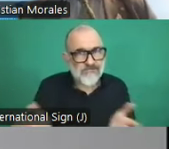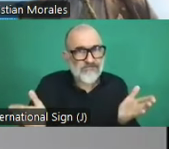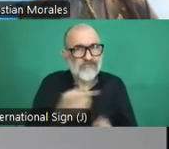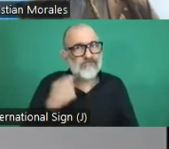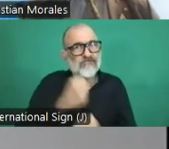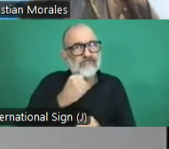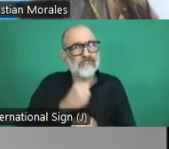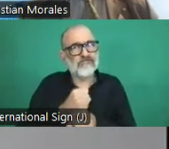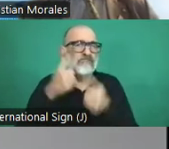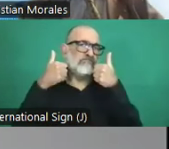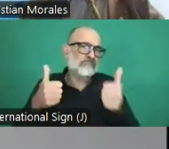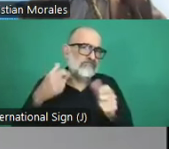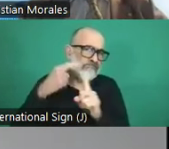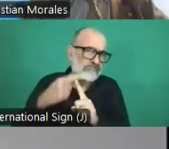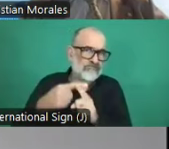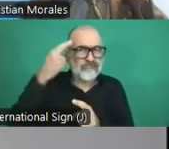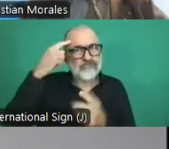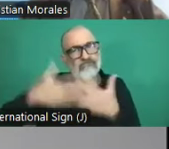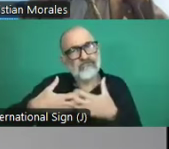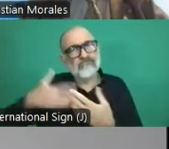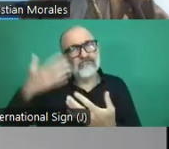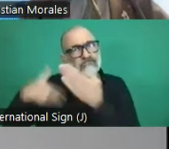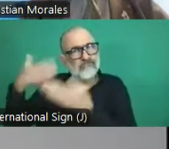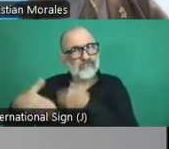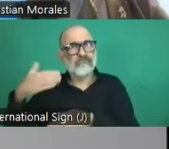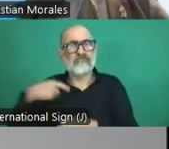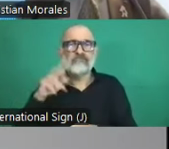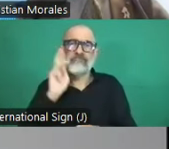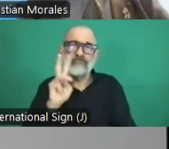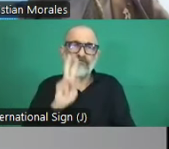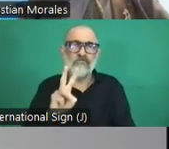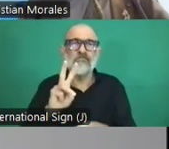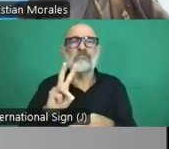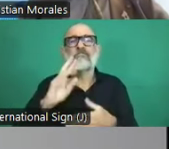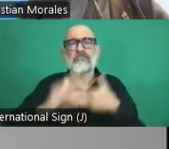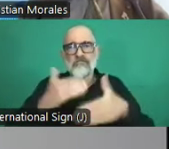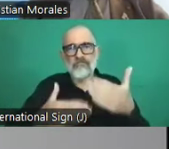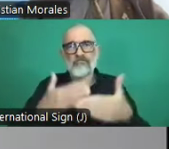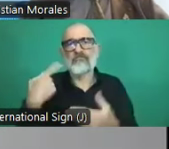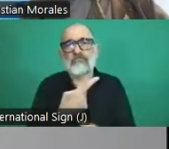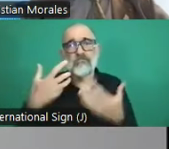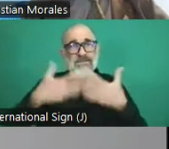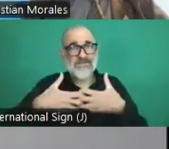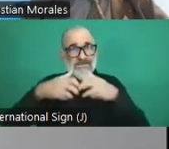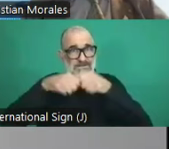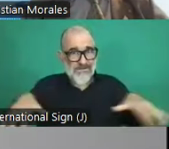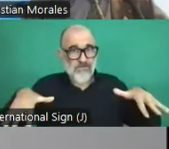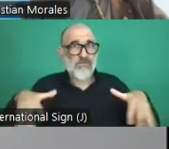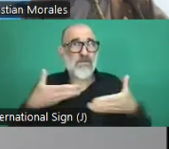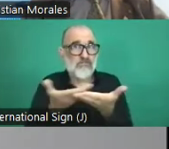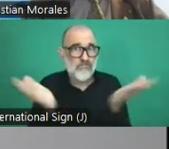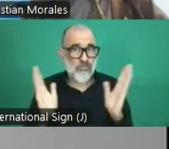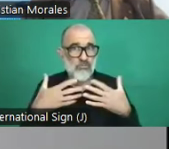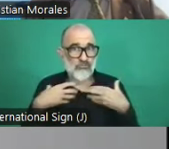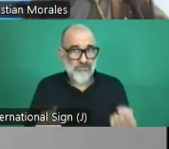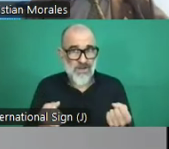critically assess the past in order to improve our public health systems based on evidence and